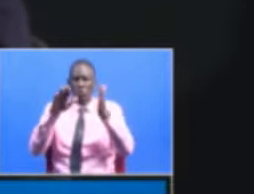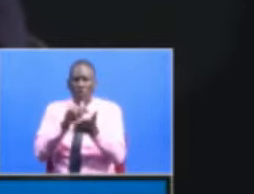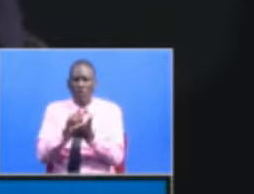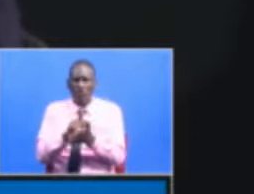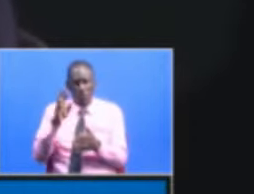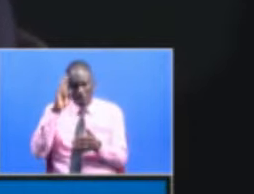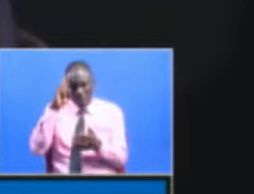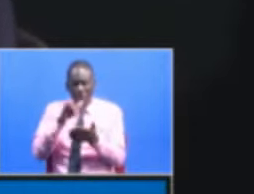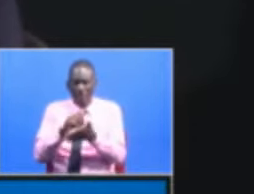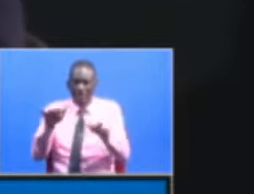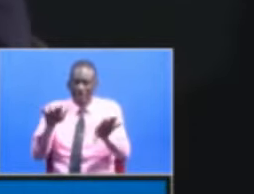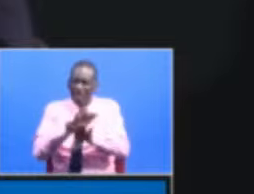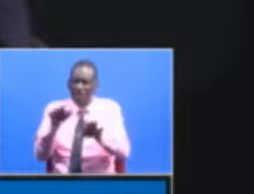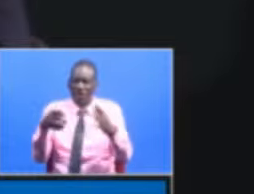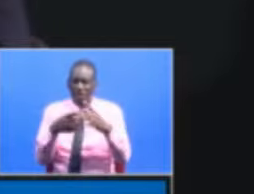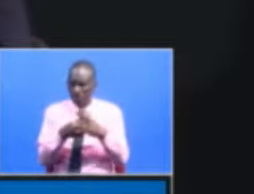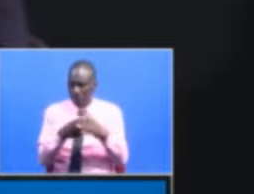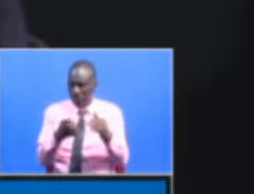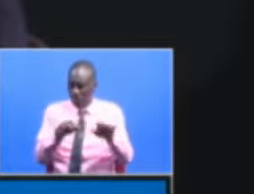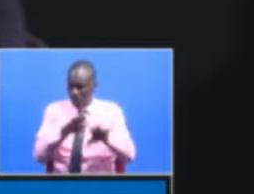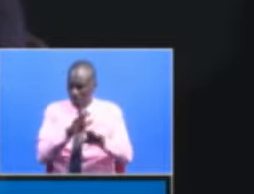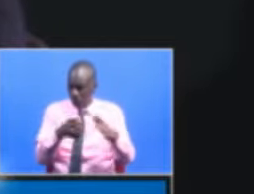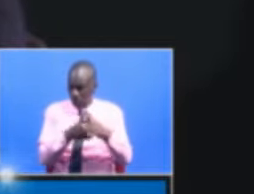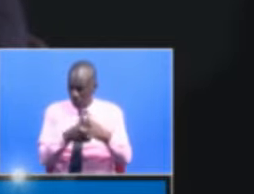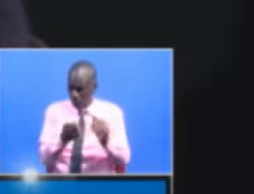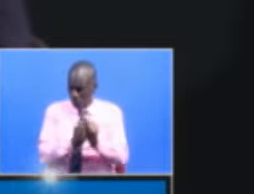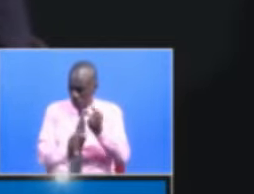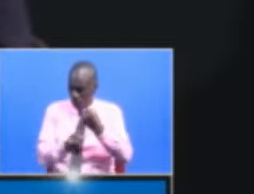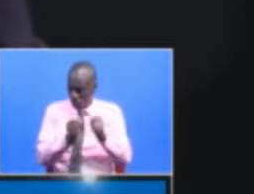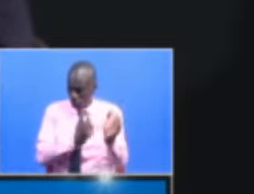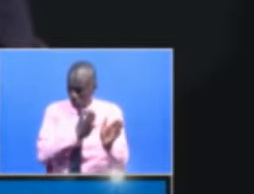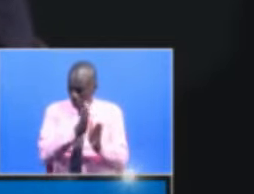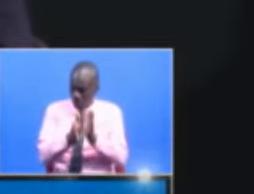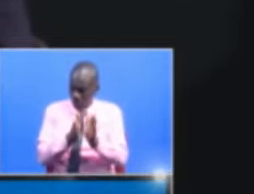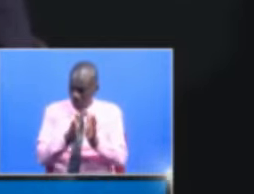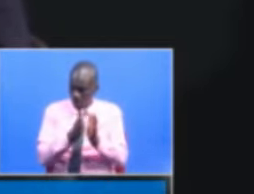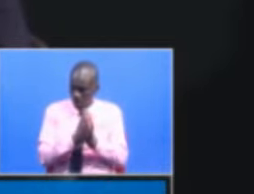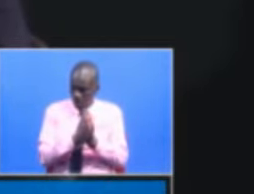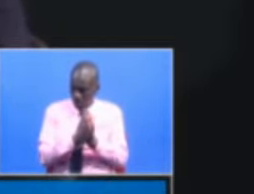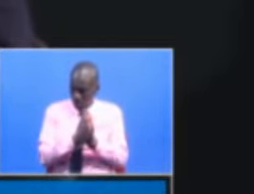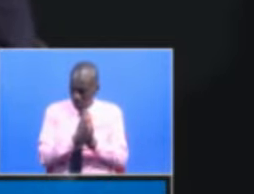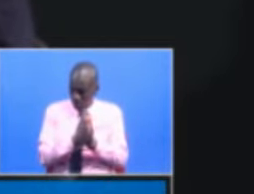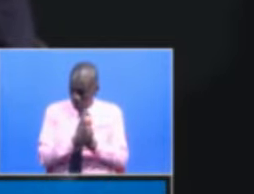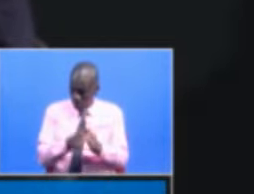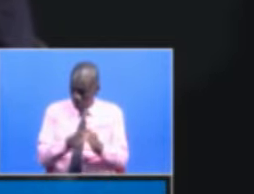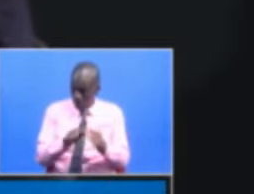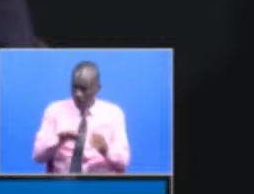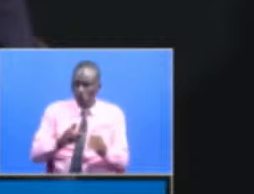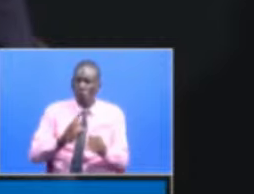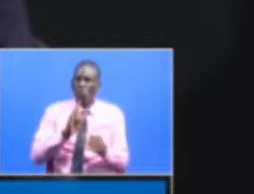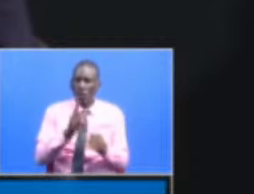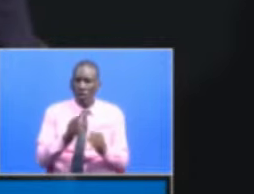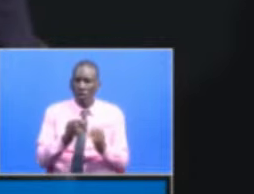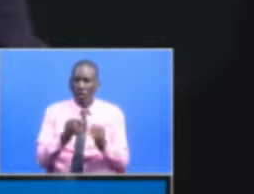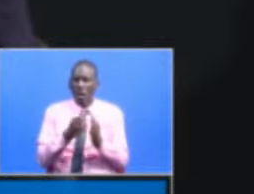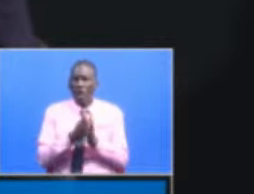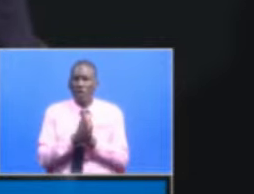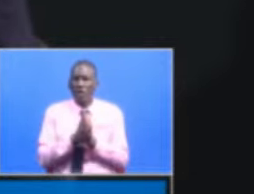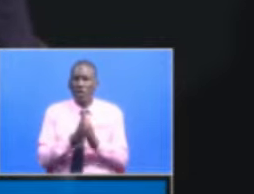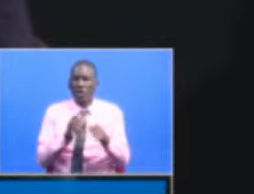that everything starts with the action planning and also early warning. When we provide